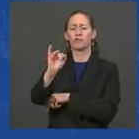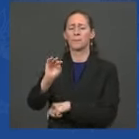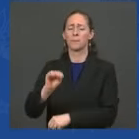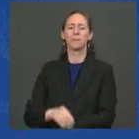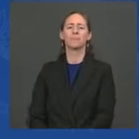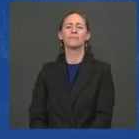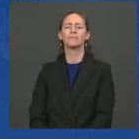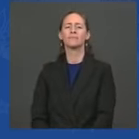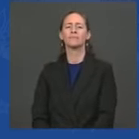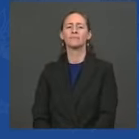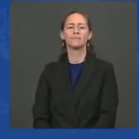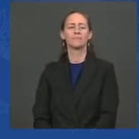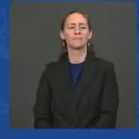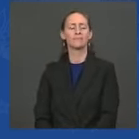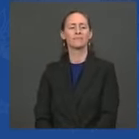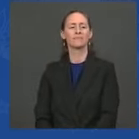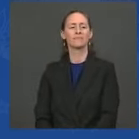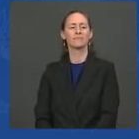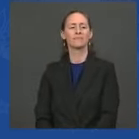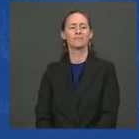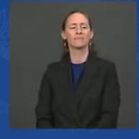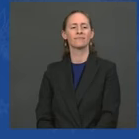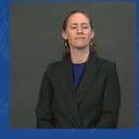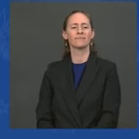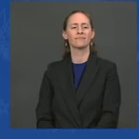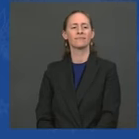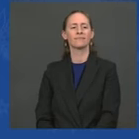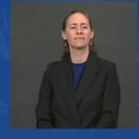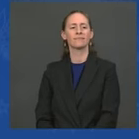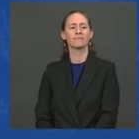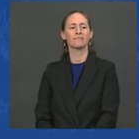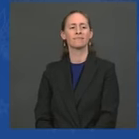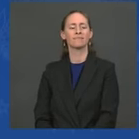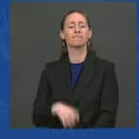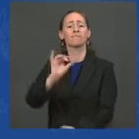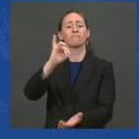As well as Johanna.